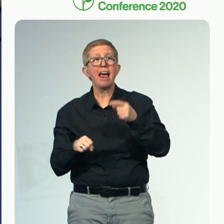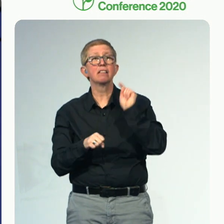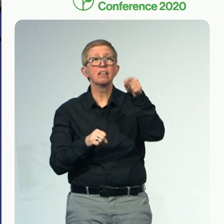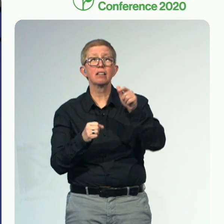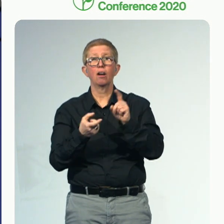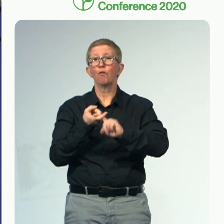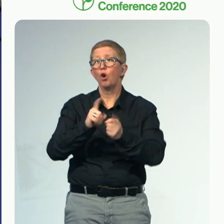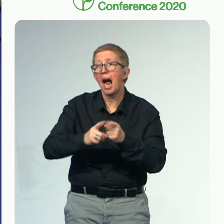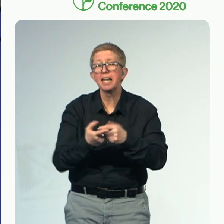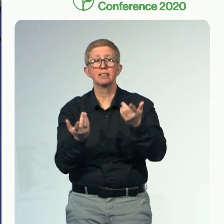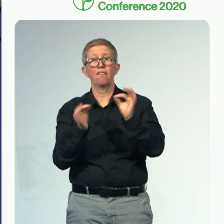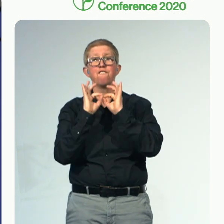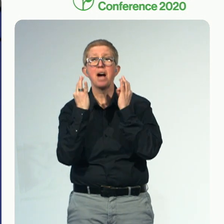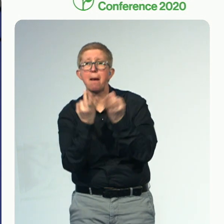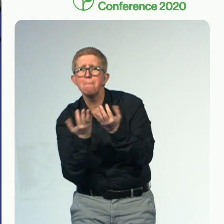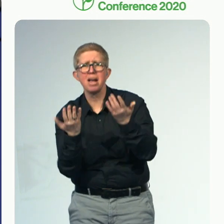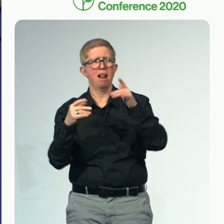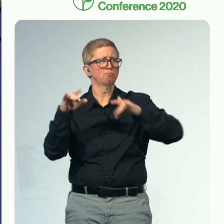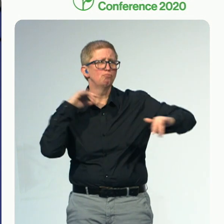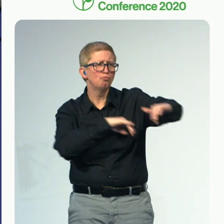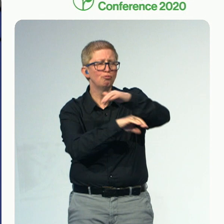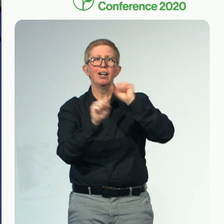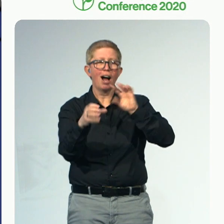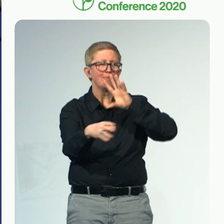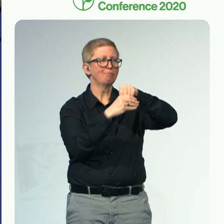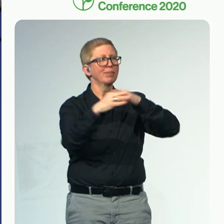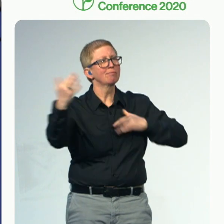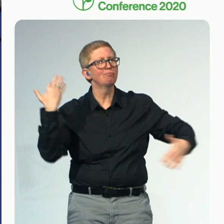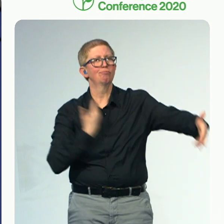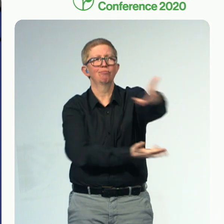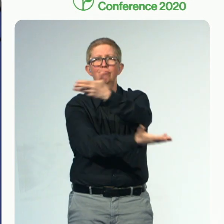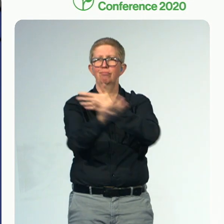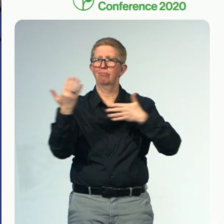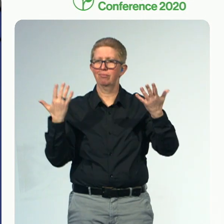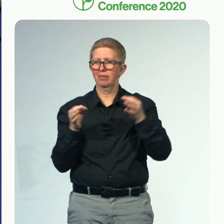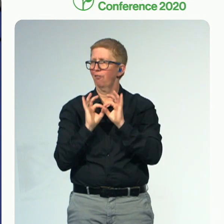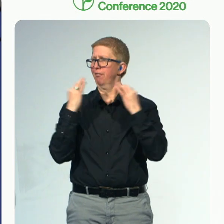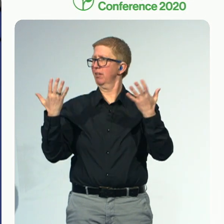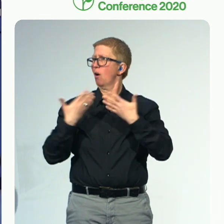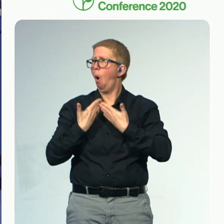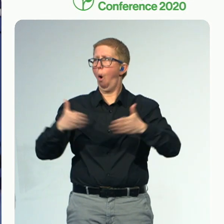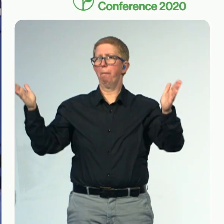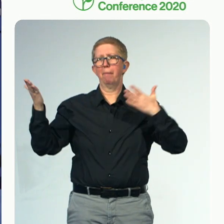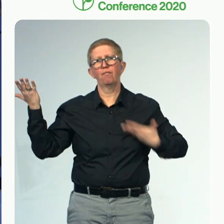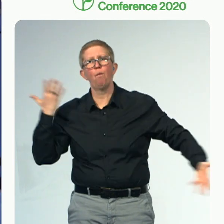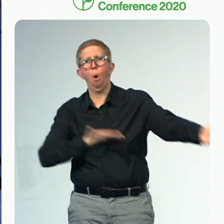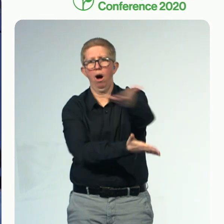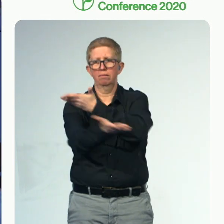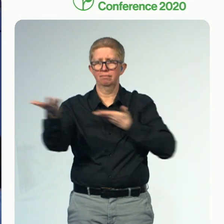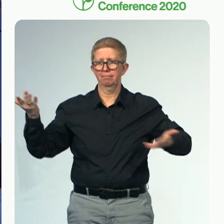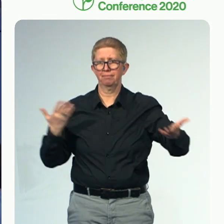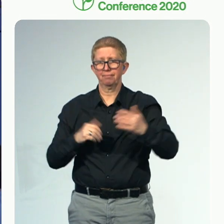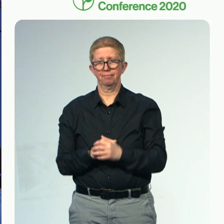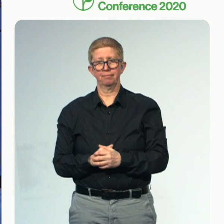to give something that could be delivered anywhere, like Nafisa says. Okay, Nafisa, two